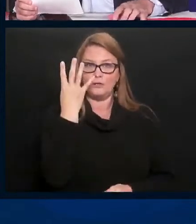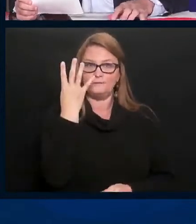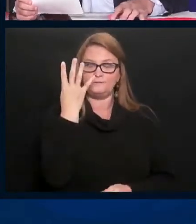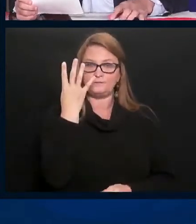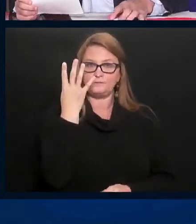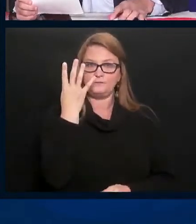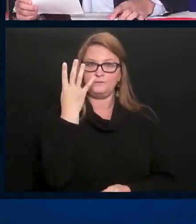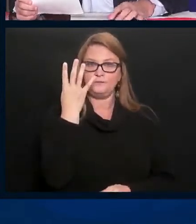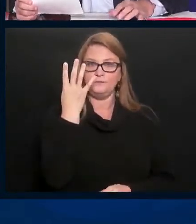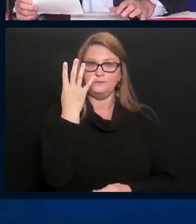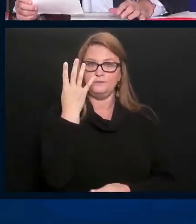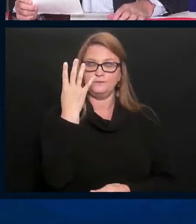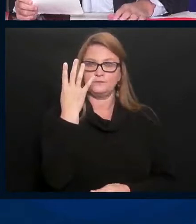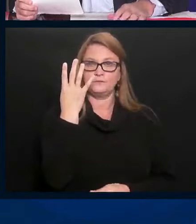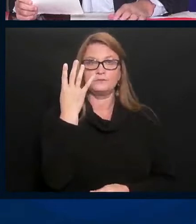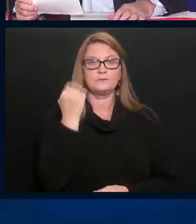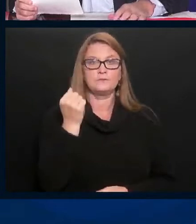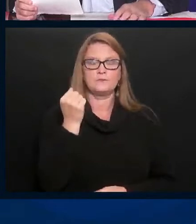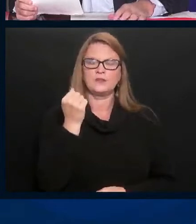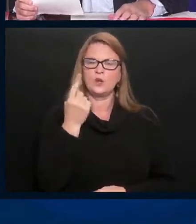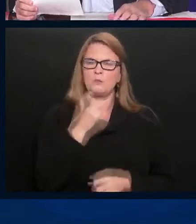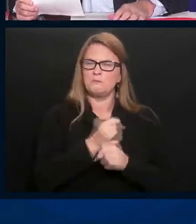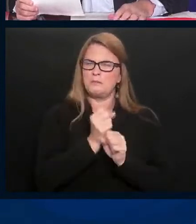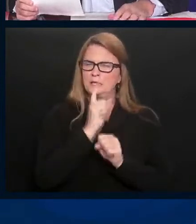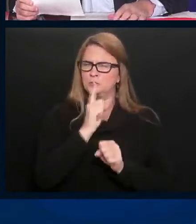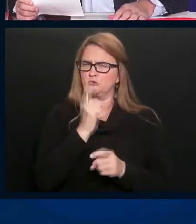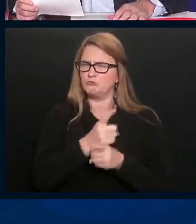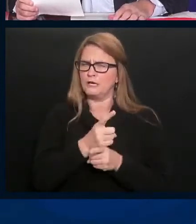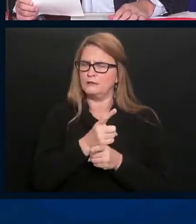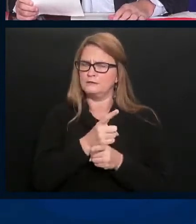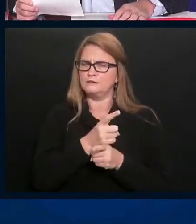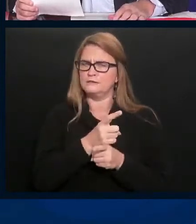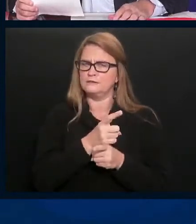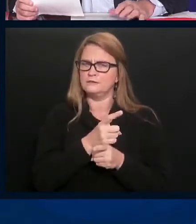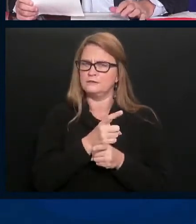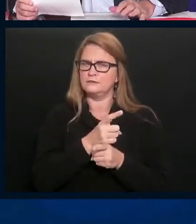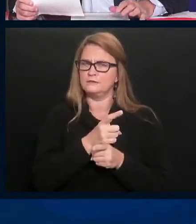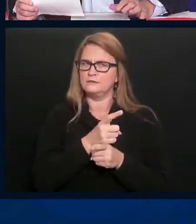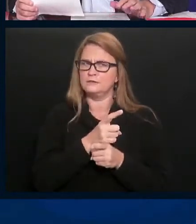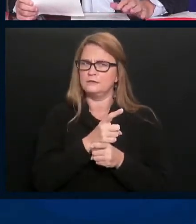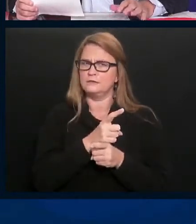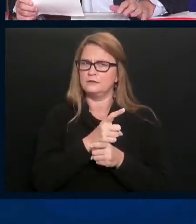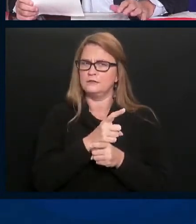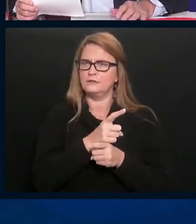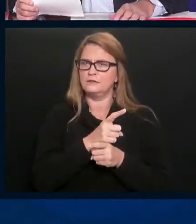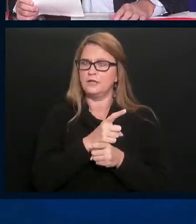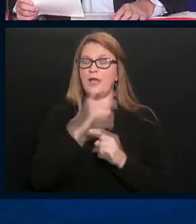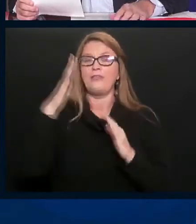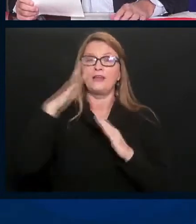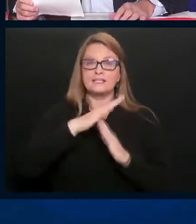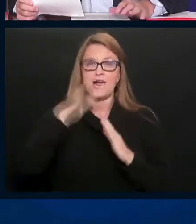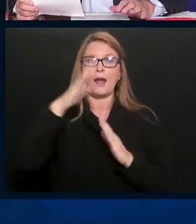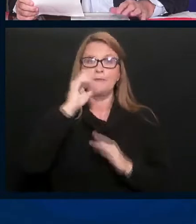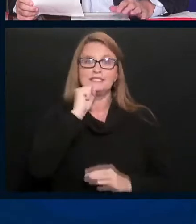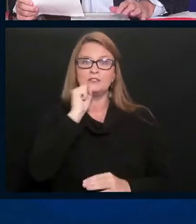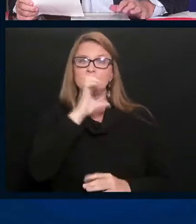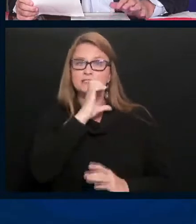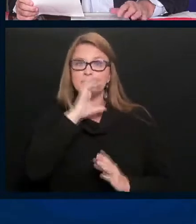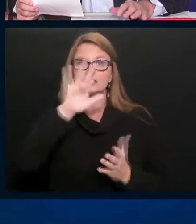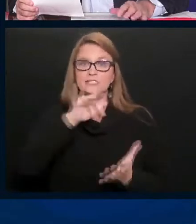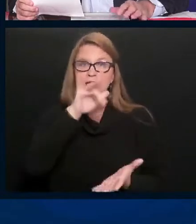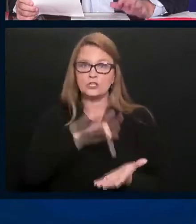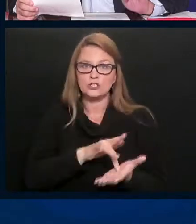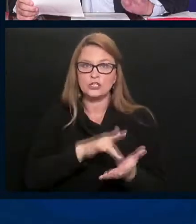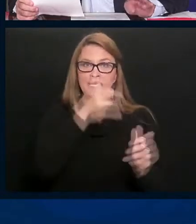4, let me read this. Then the top senior centers in each of